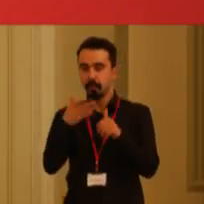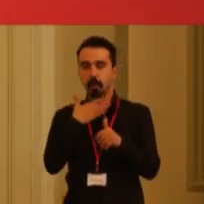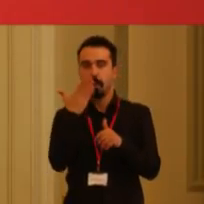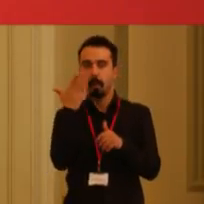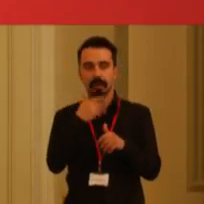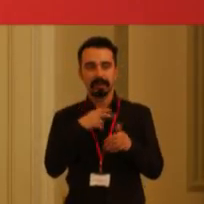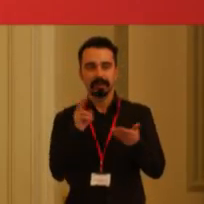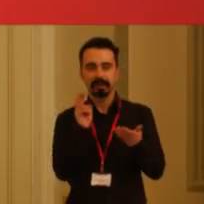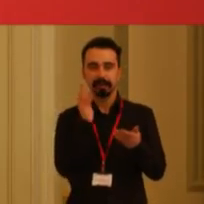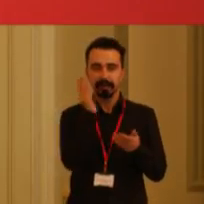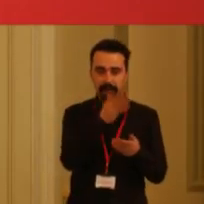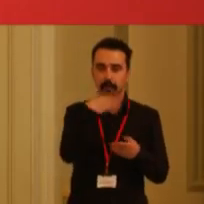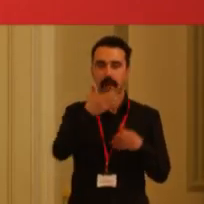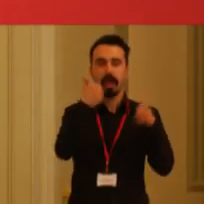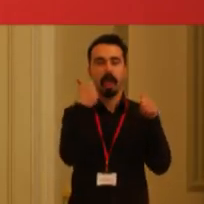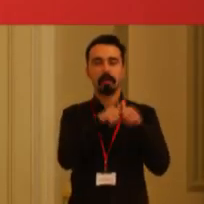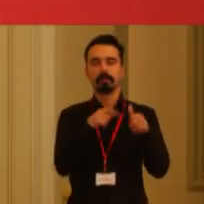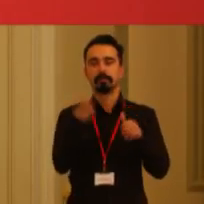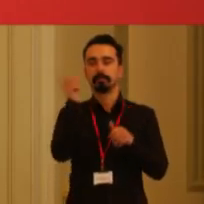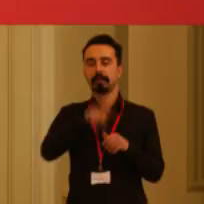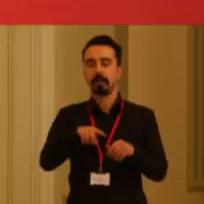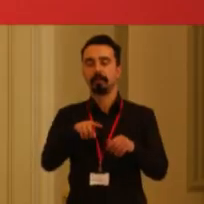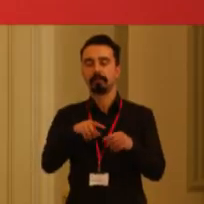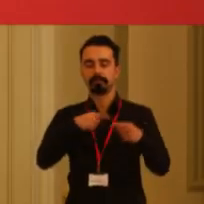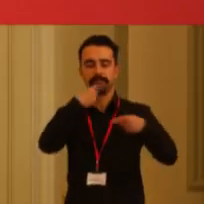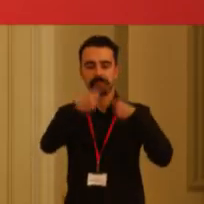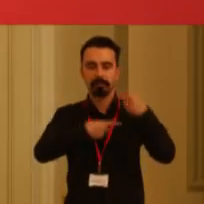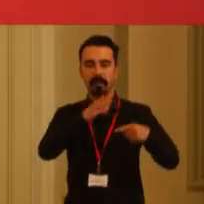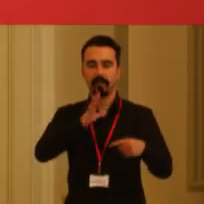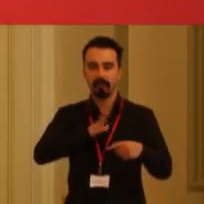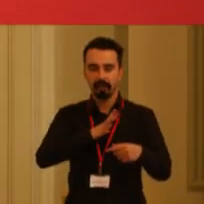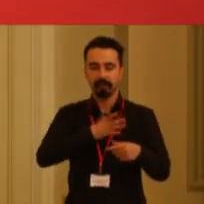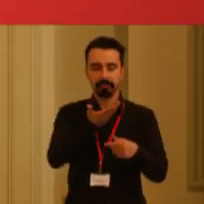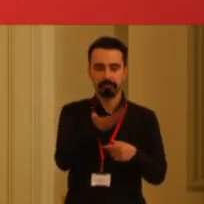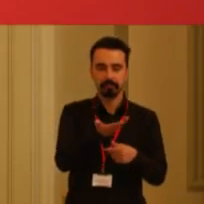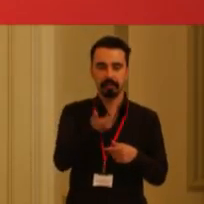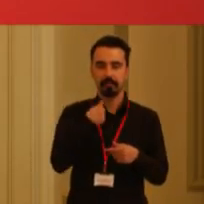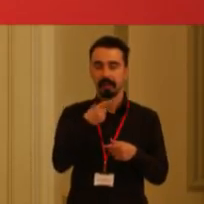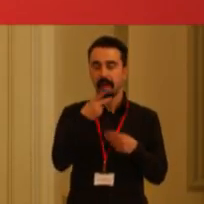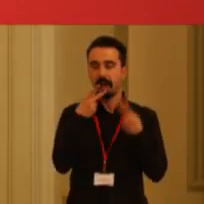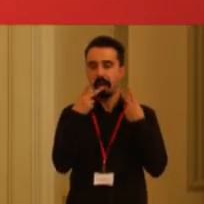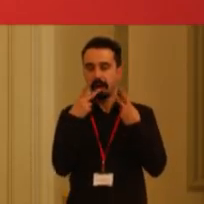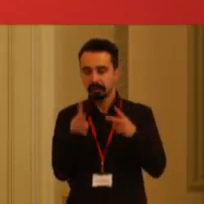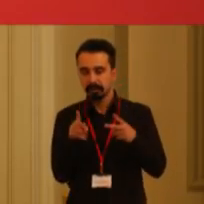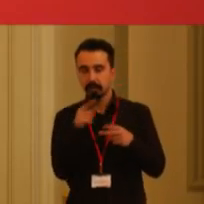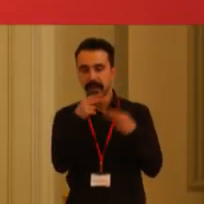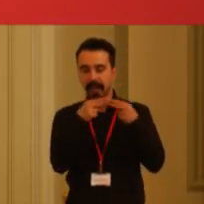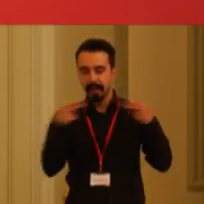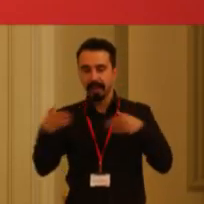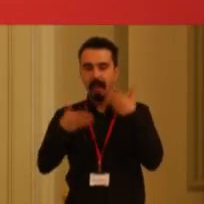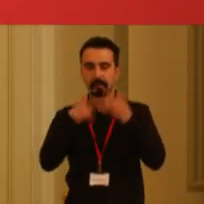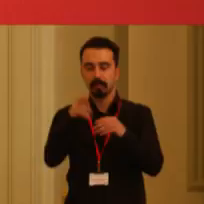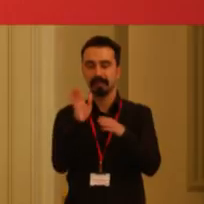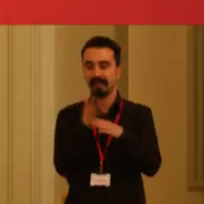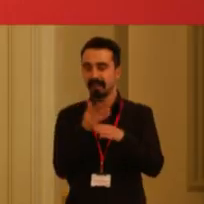figure, yes, you go to school, but ultimately it's about marriage. And you go back to the same chicken and egg syndrome.